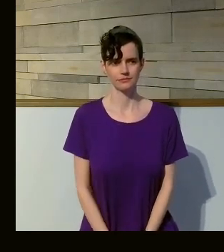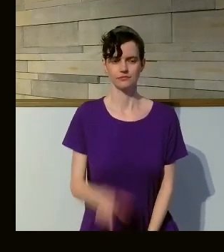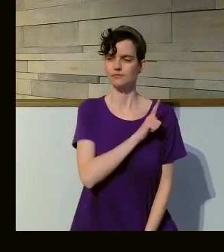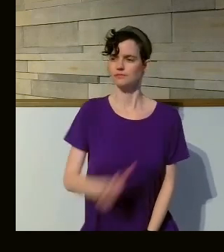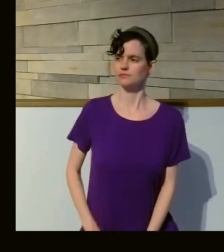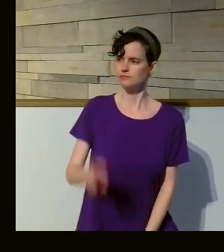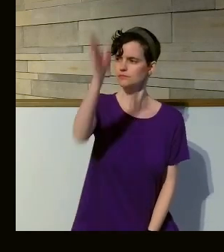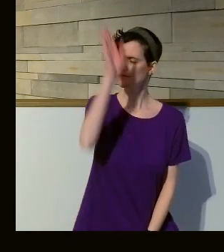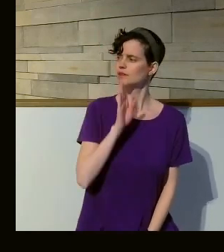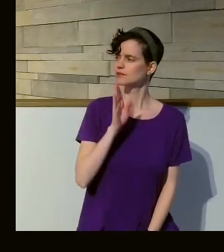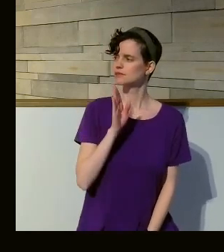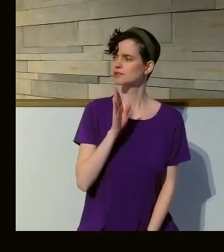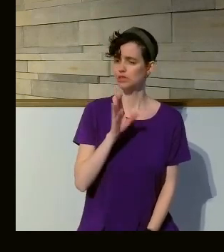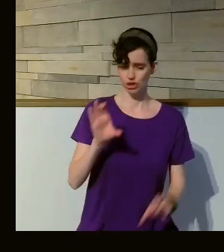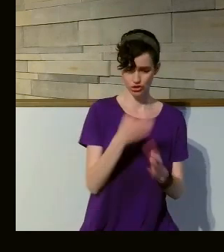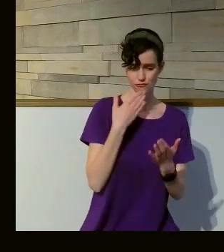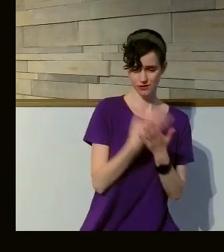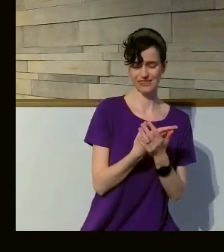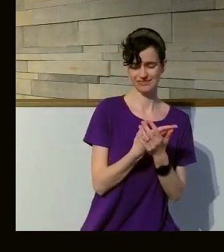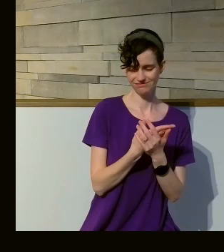Lord God, to do good,